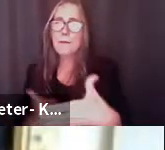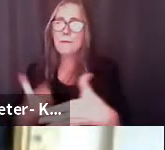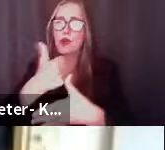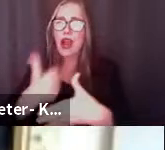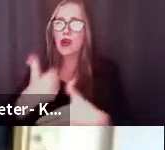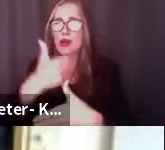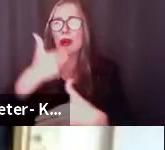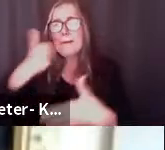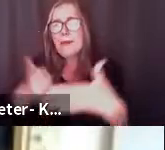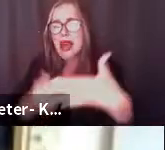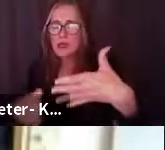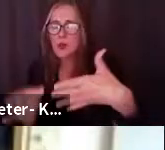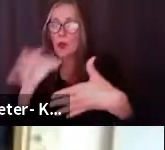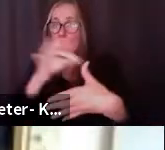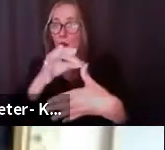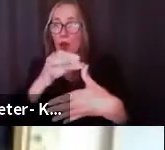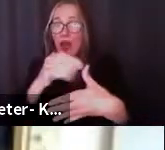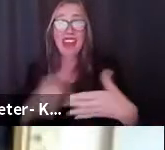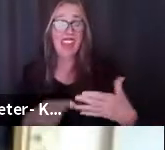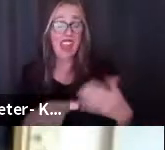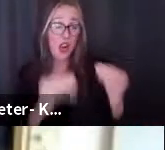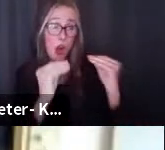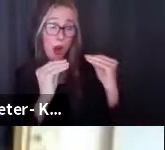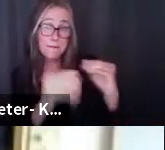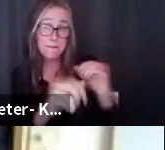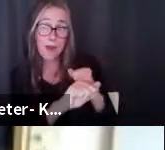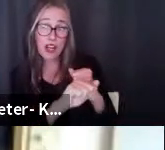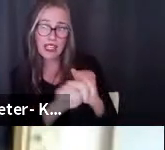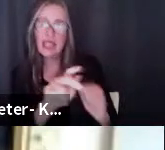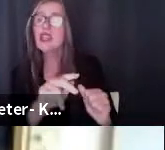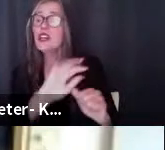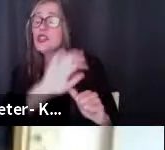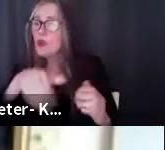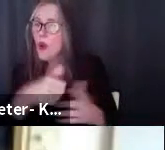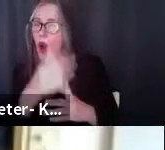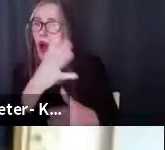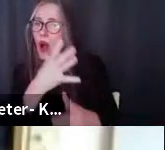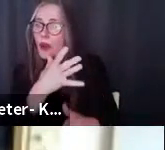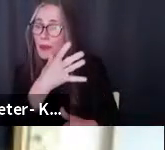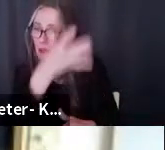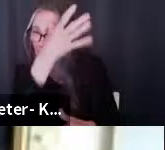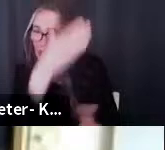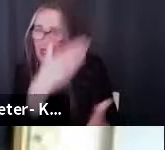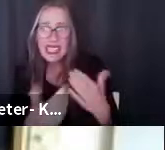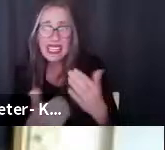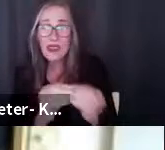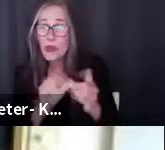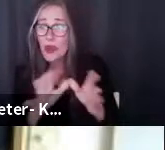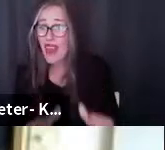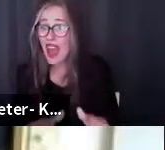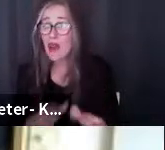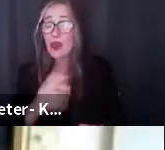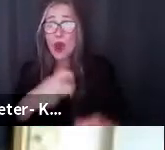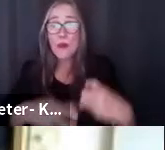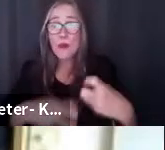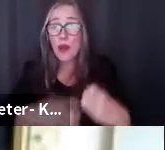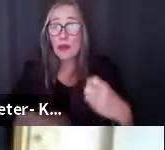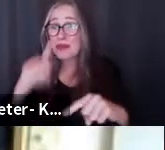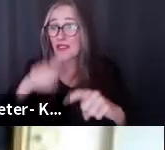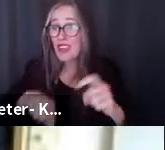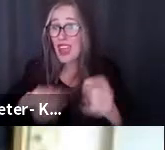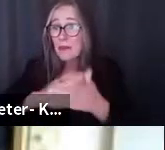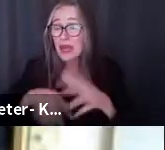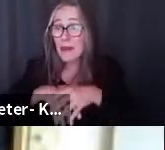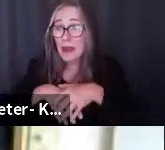to all would be parents including those with no fertility issues and despite the invasiveness and health risks that